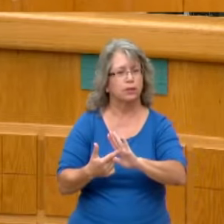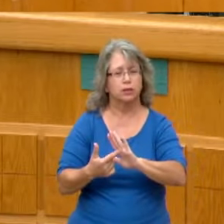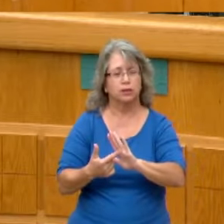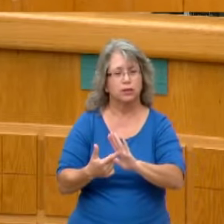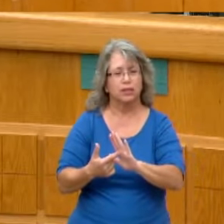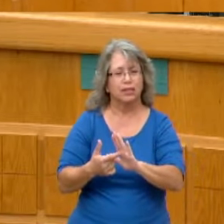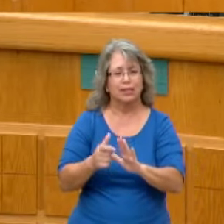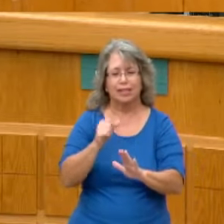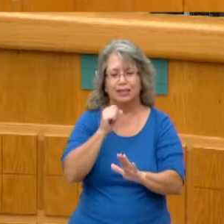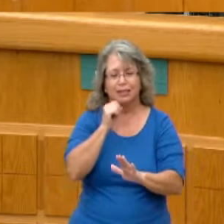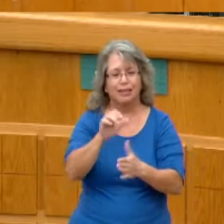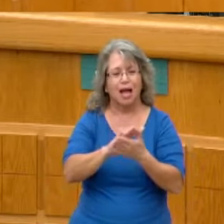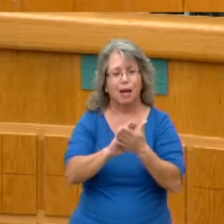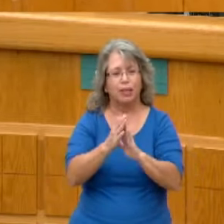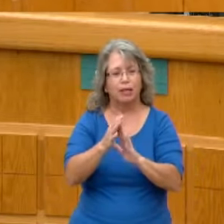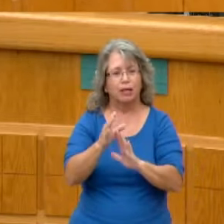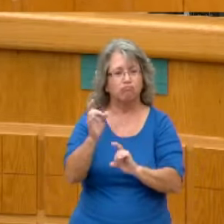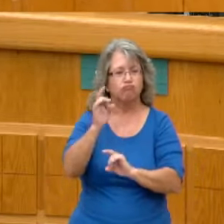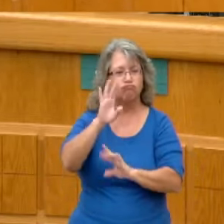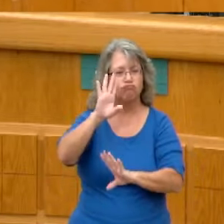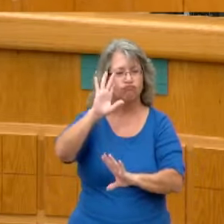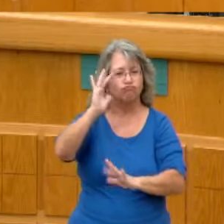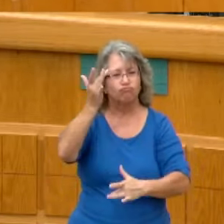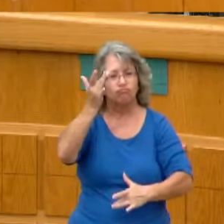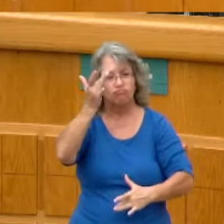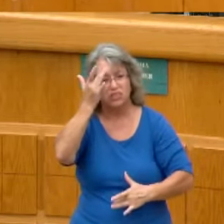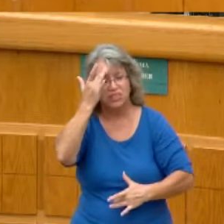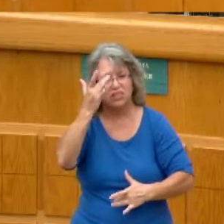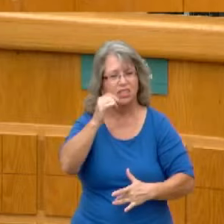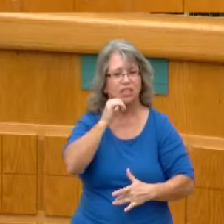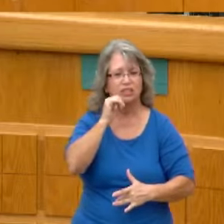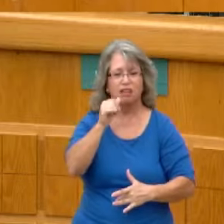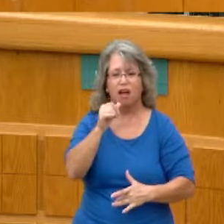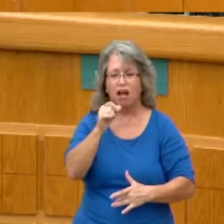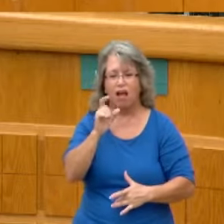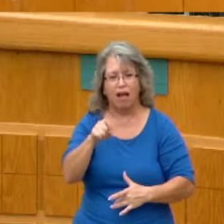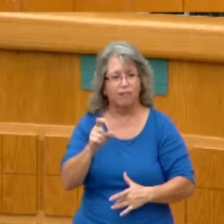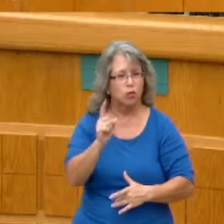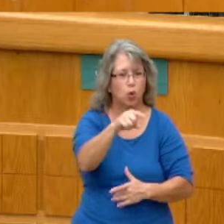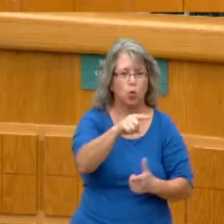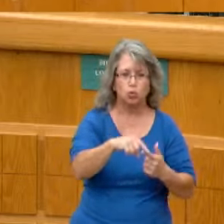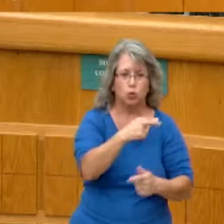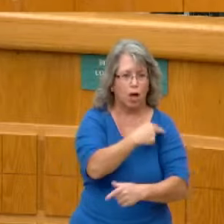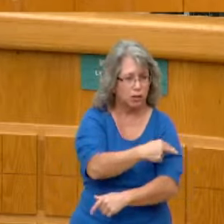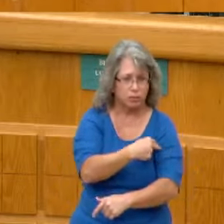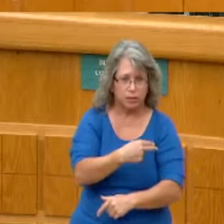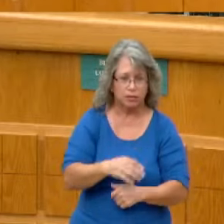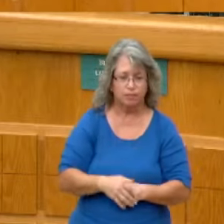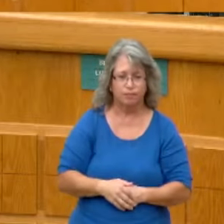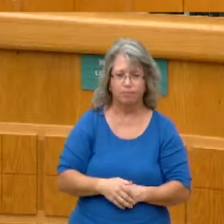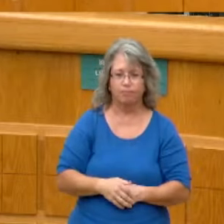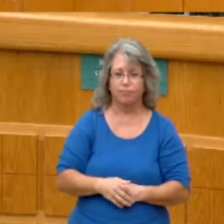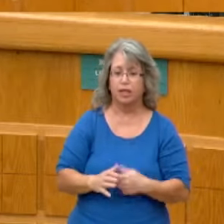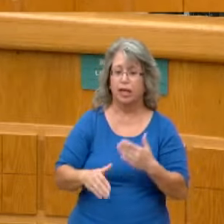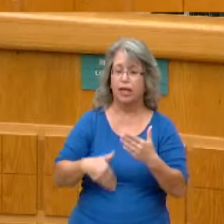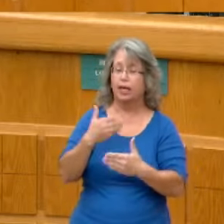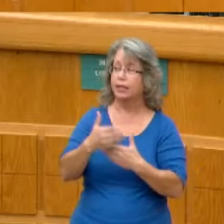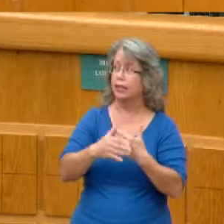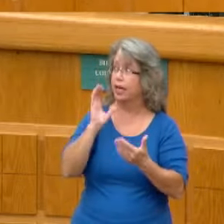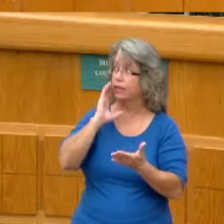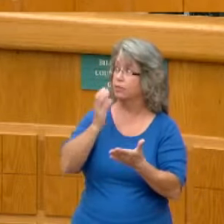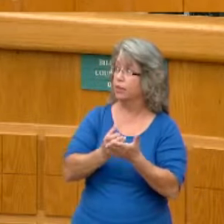to be those individuals that we really will see in the hospital. So, and I'm going to show the next slide, which is actually